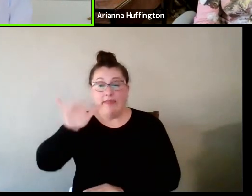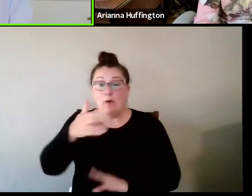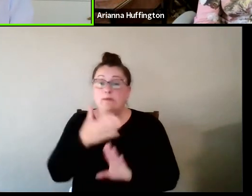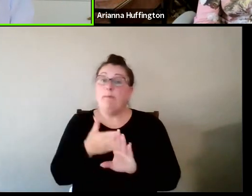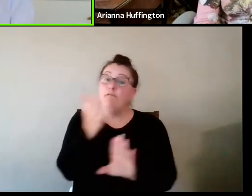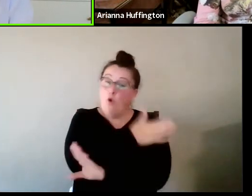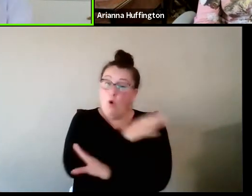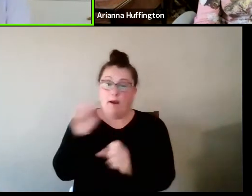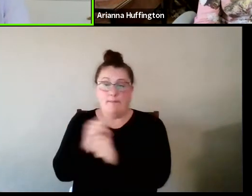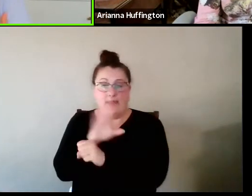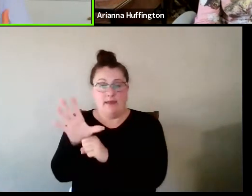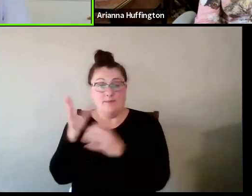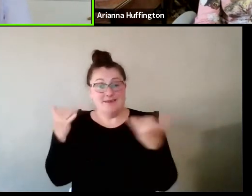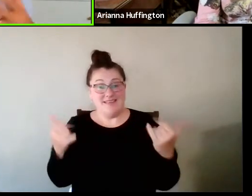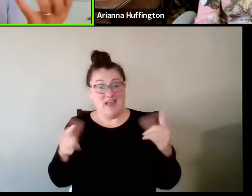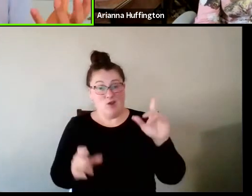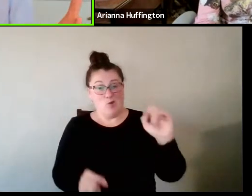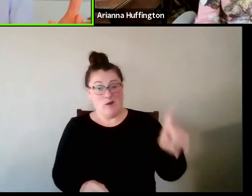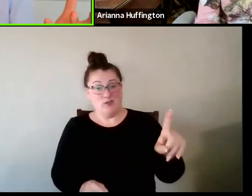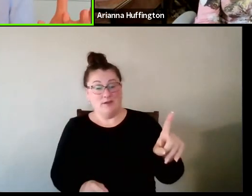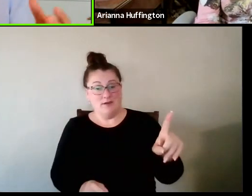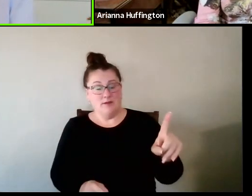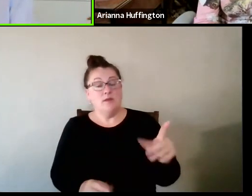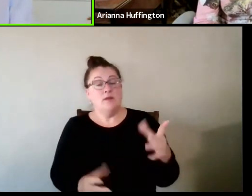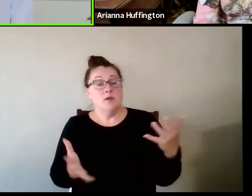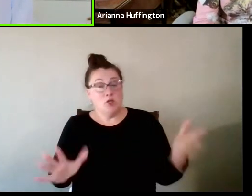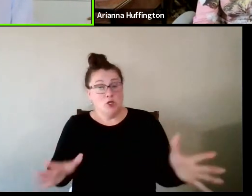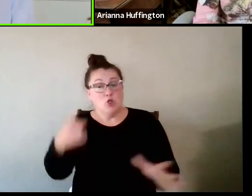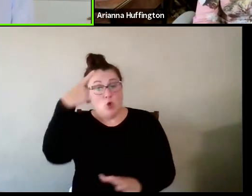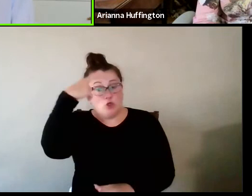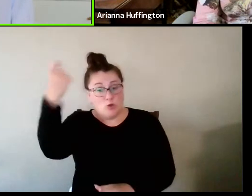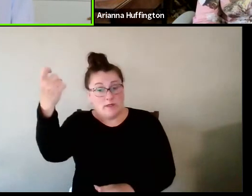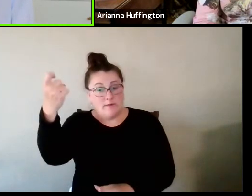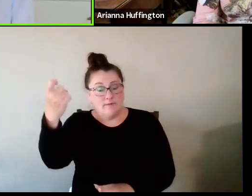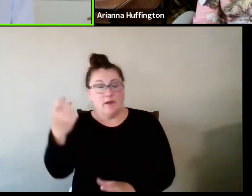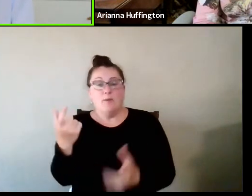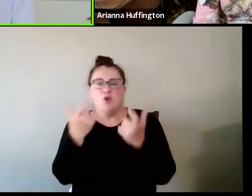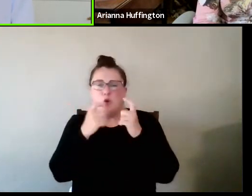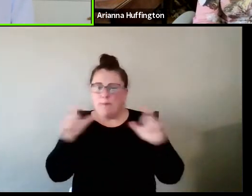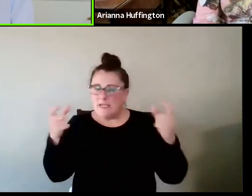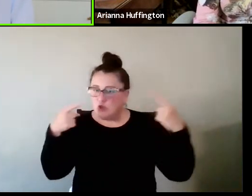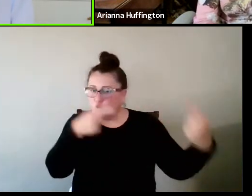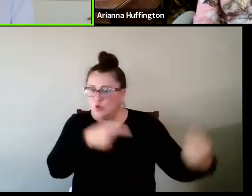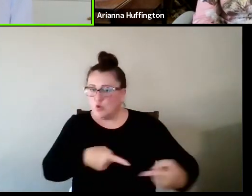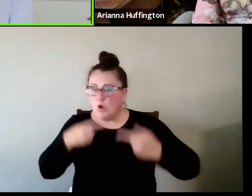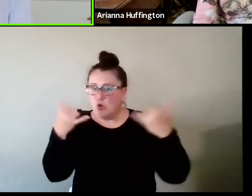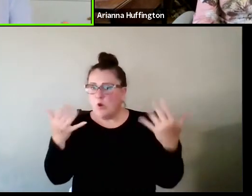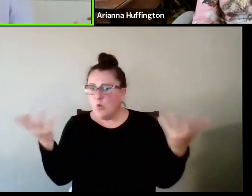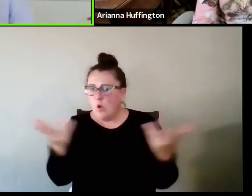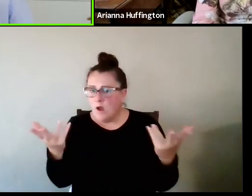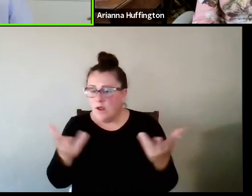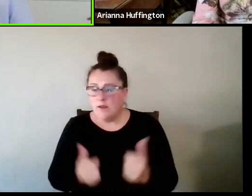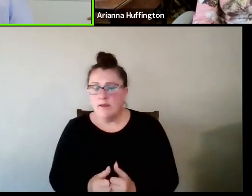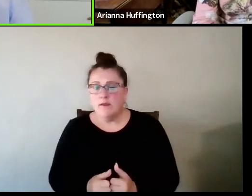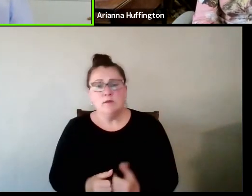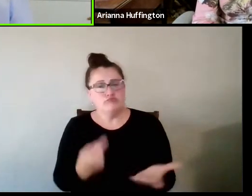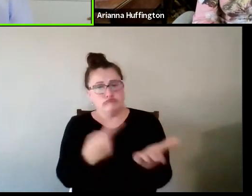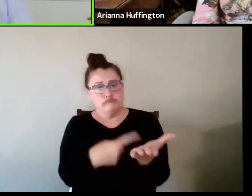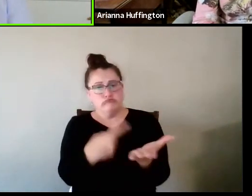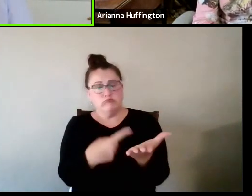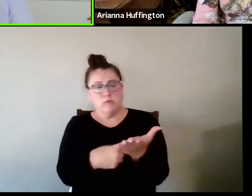think the question today was be not only what is your dream, but what is your biggest struggle? And yeah, how, let's talk about